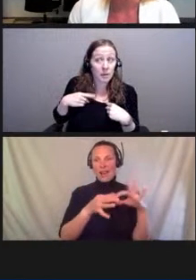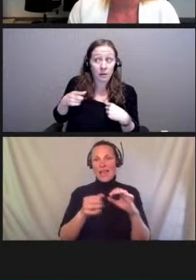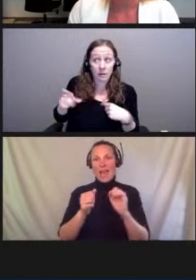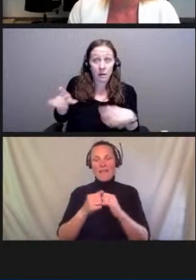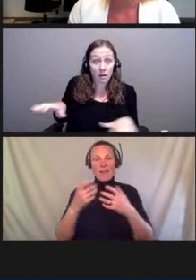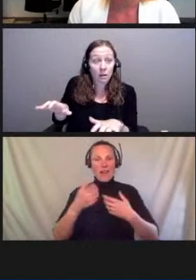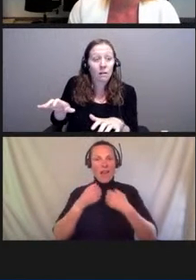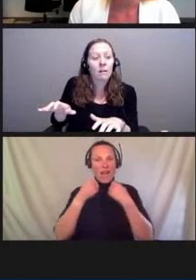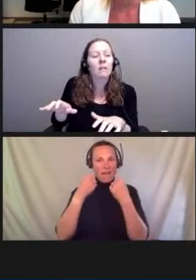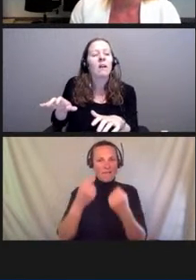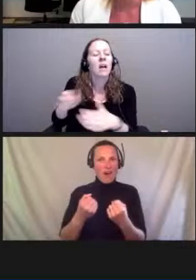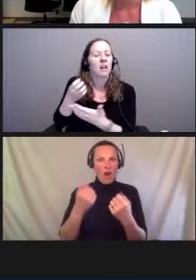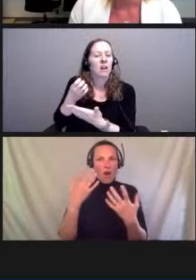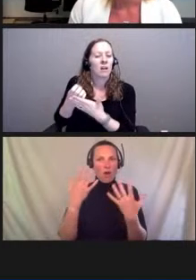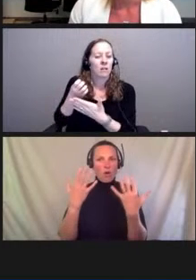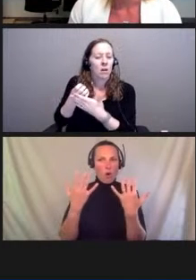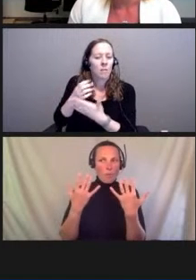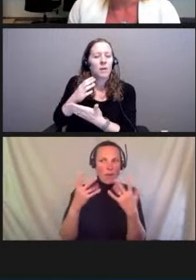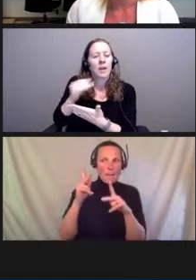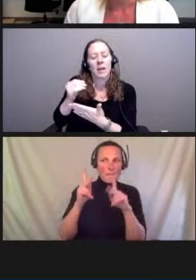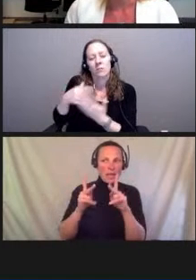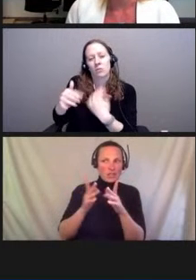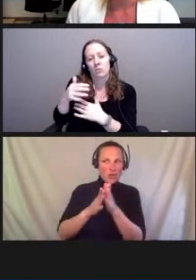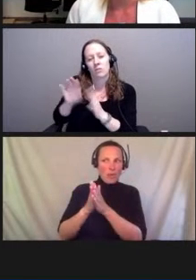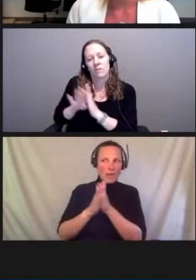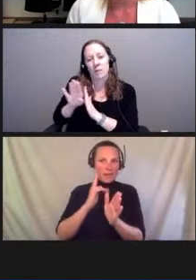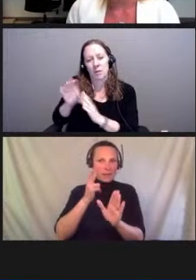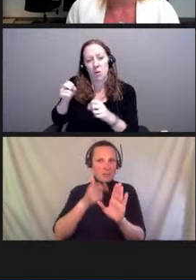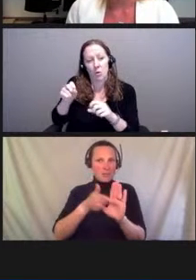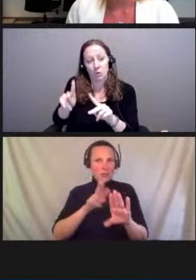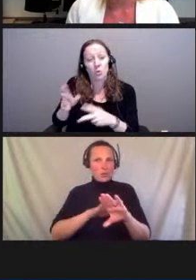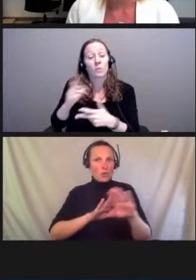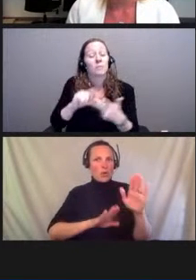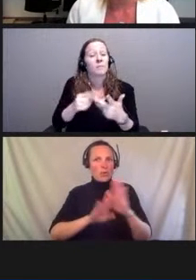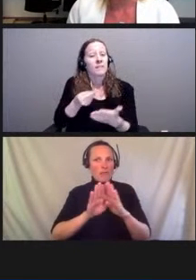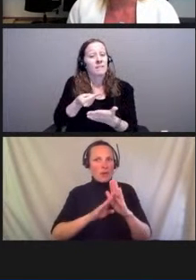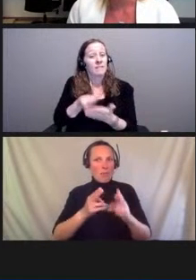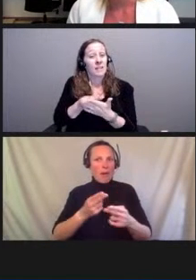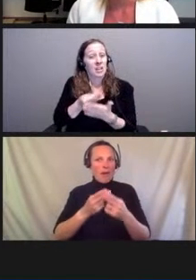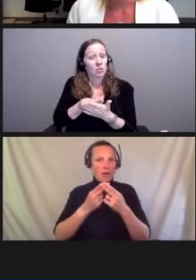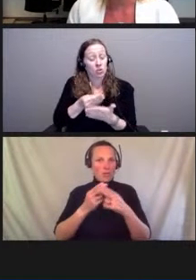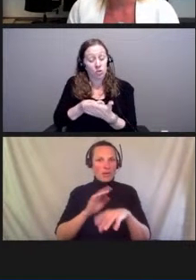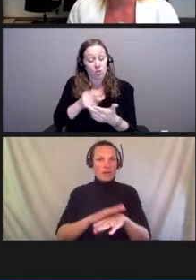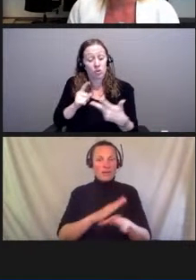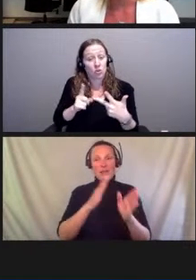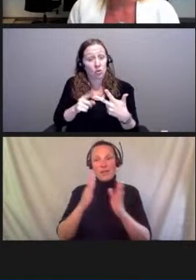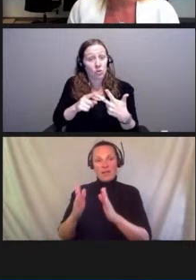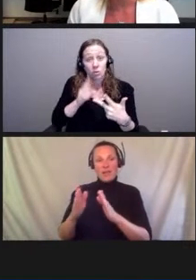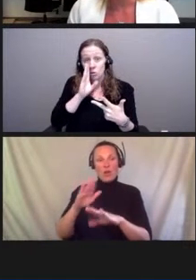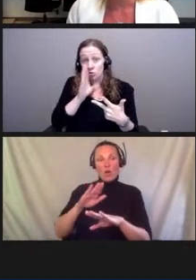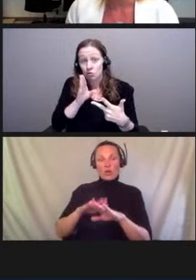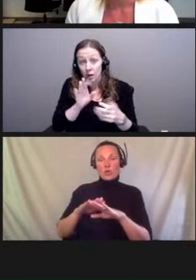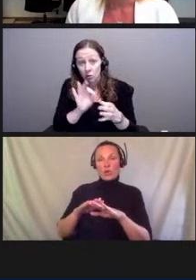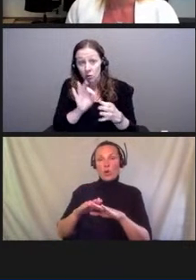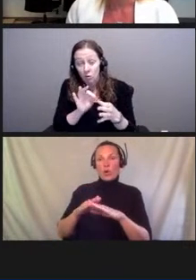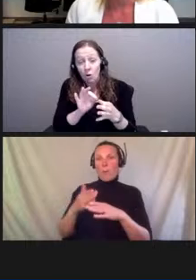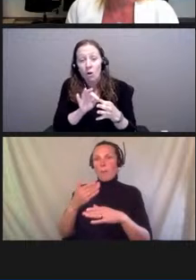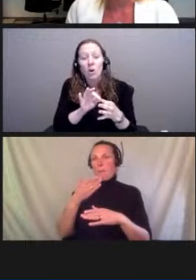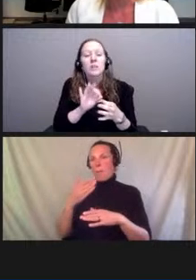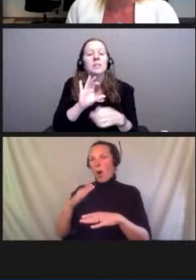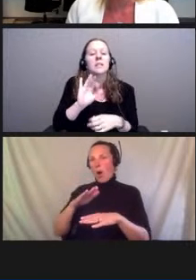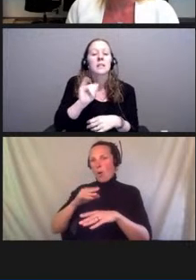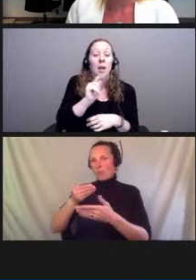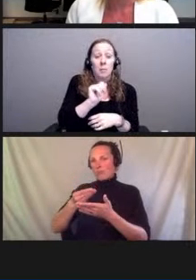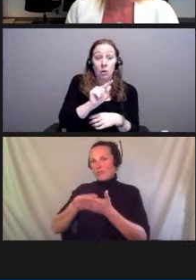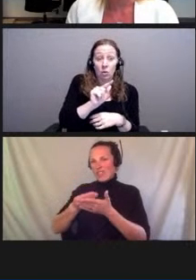development opportunities. And the financial viability category will assess the direct costs, both capital and operating, the potential revenue